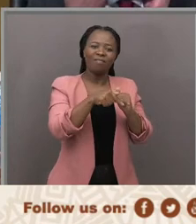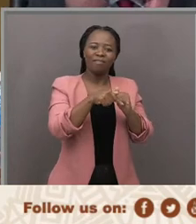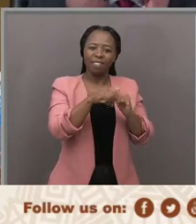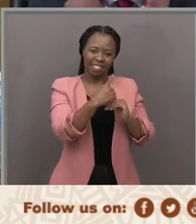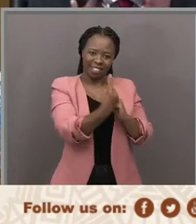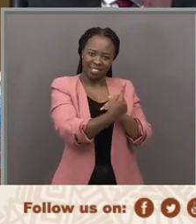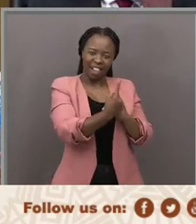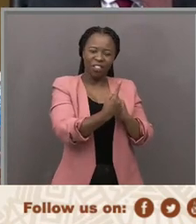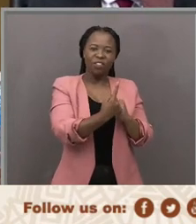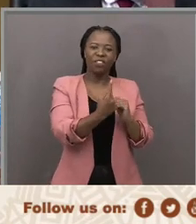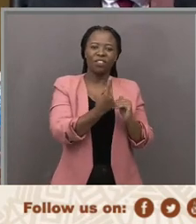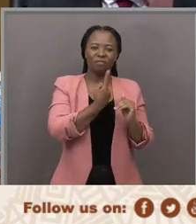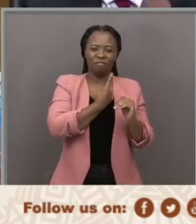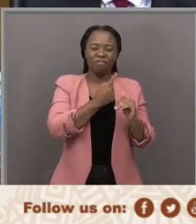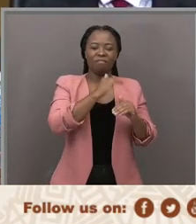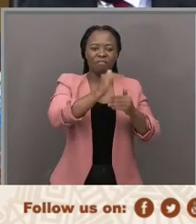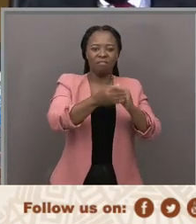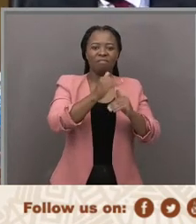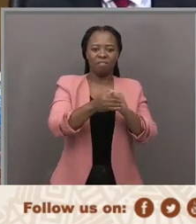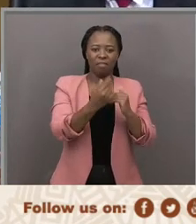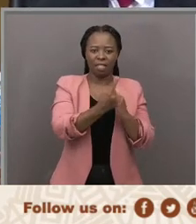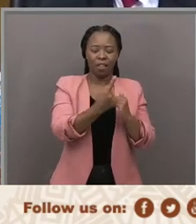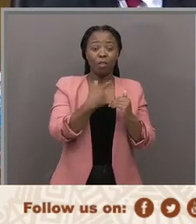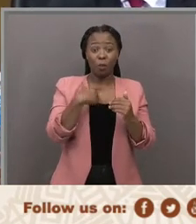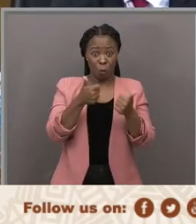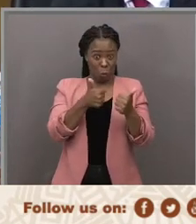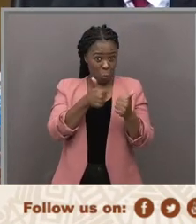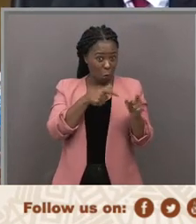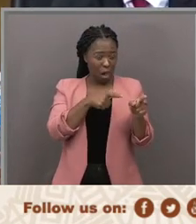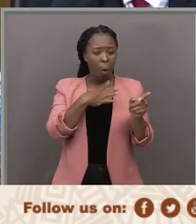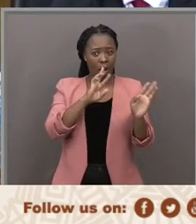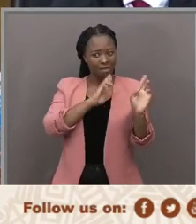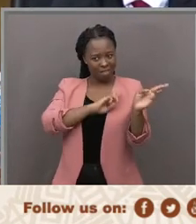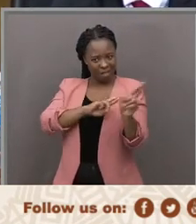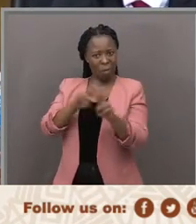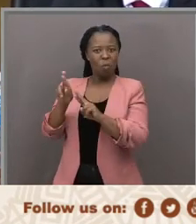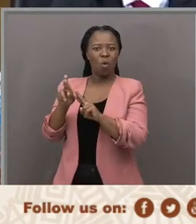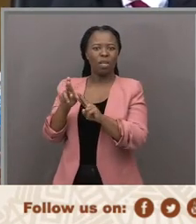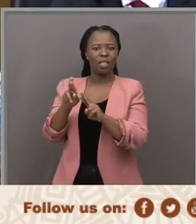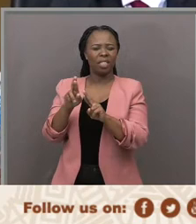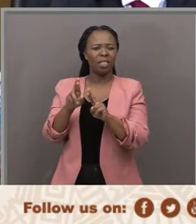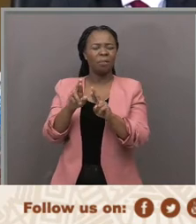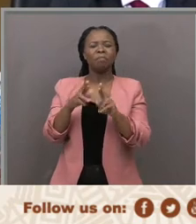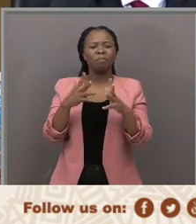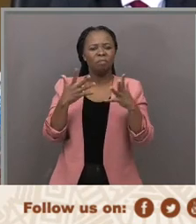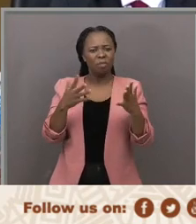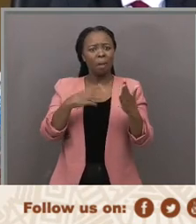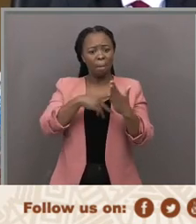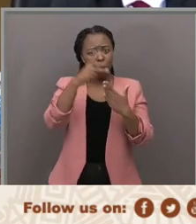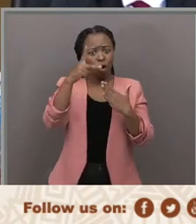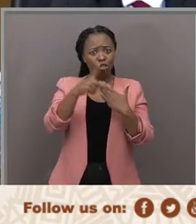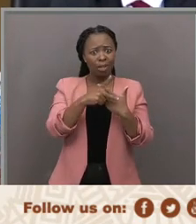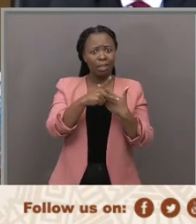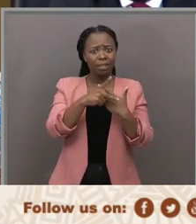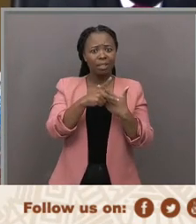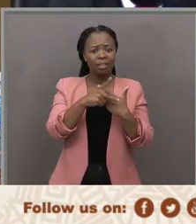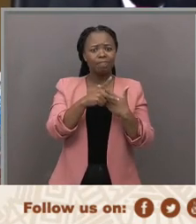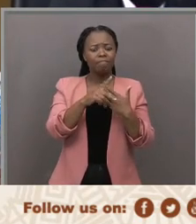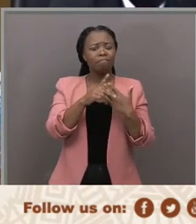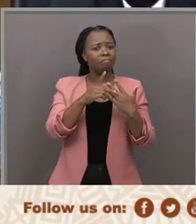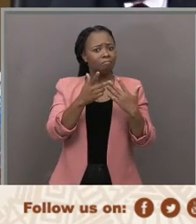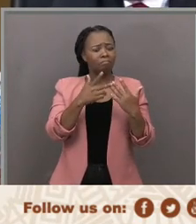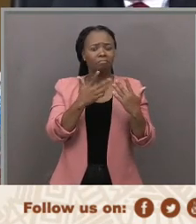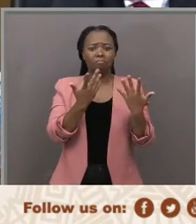12 months, which is good, I want to report it, is that many projects that have got stuck in the city of Johannesburg for